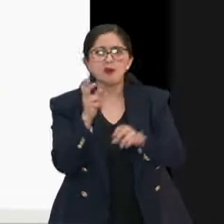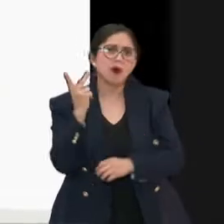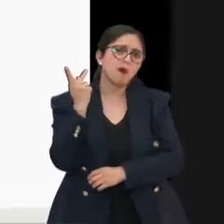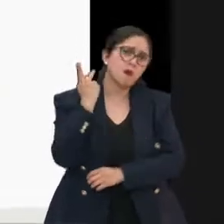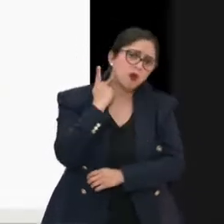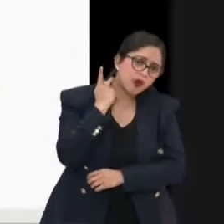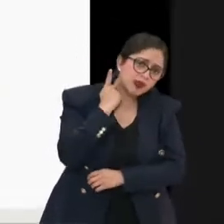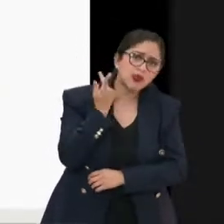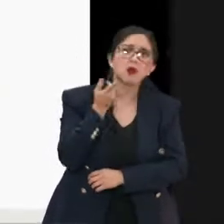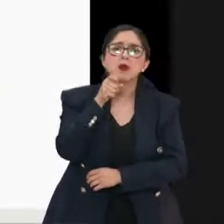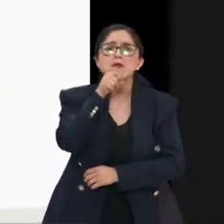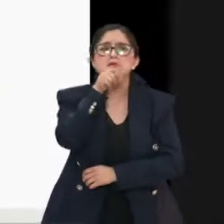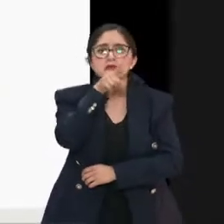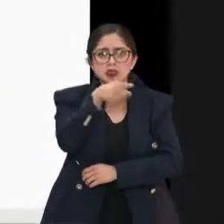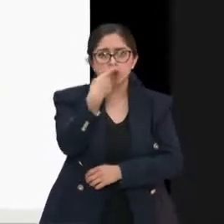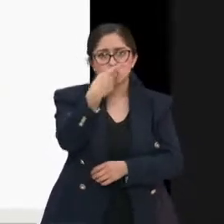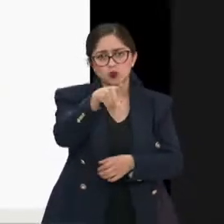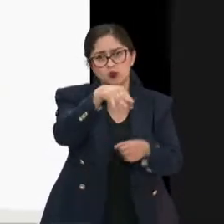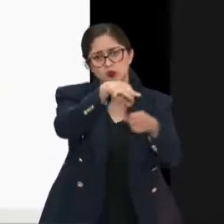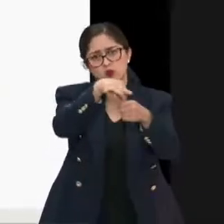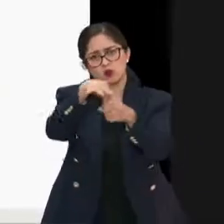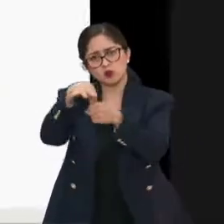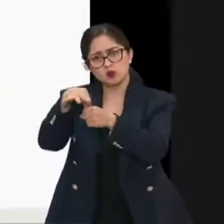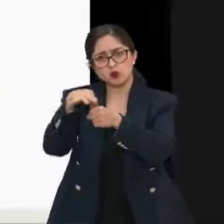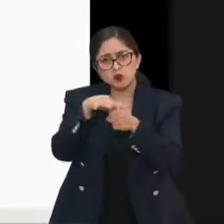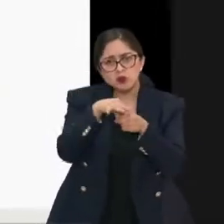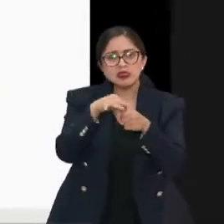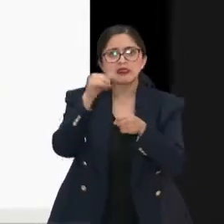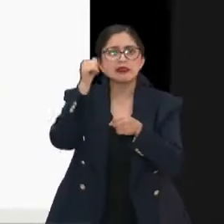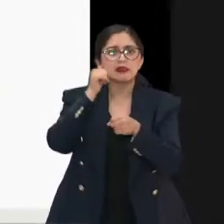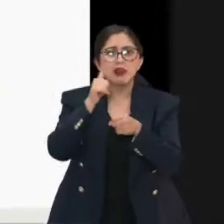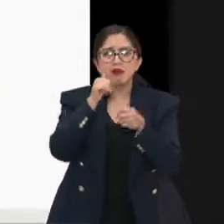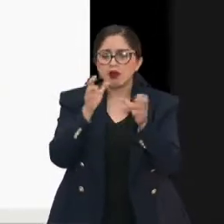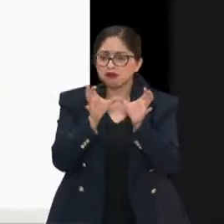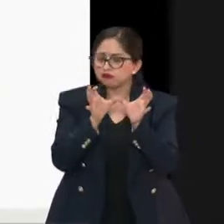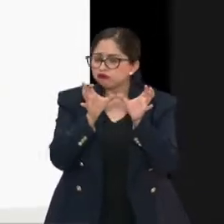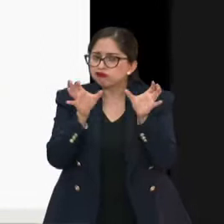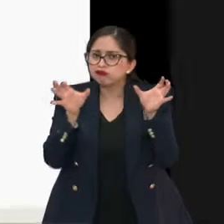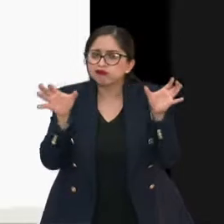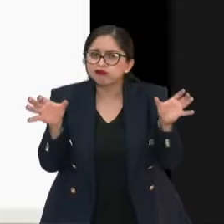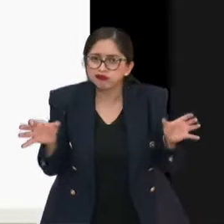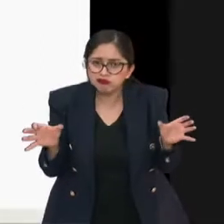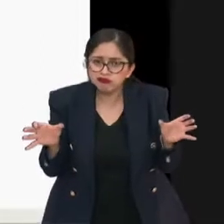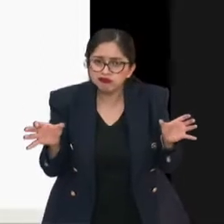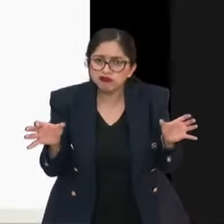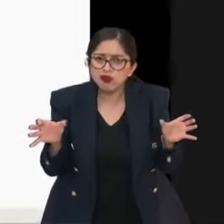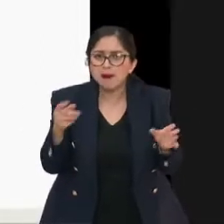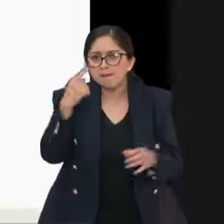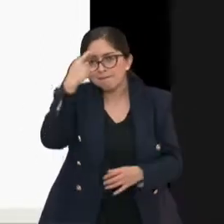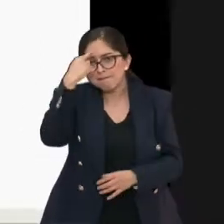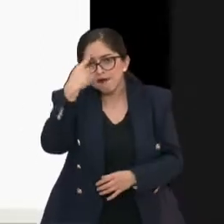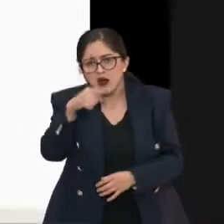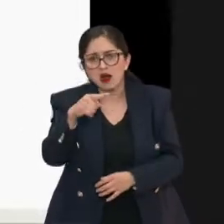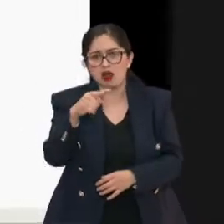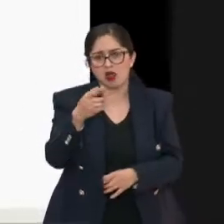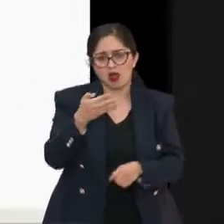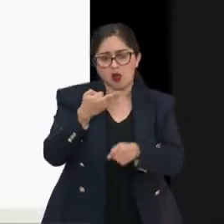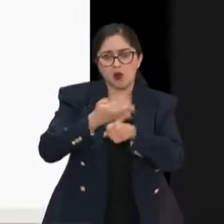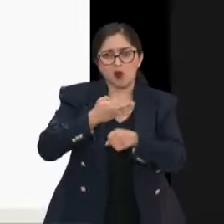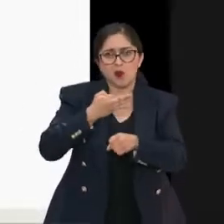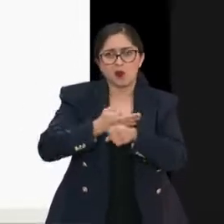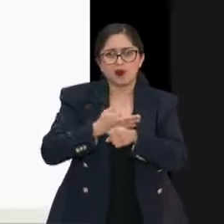two elements that are used to explain this and how politics have been managing